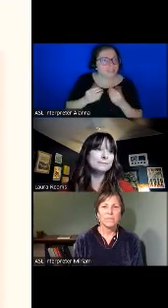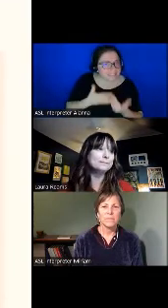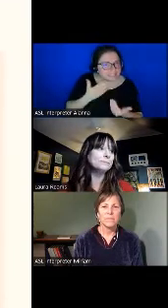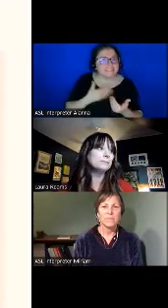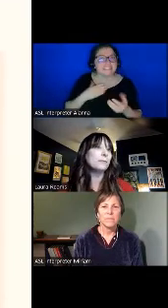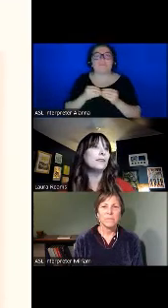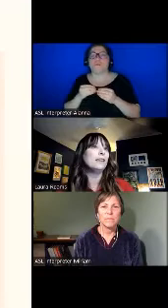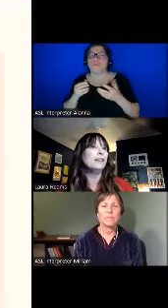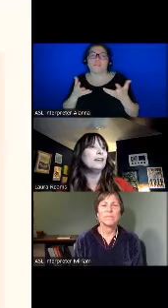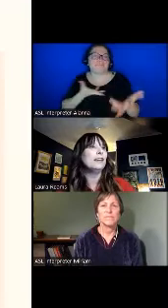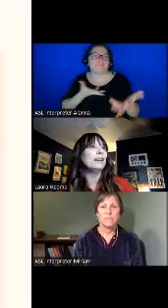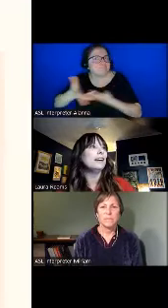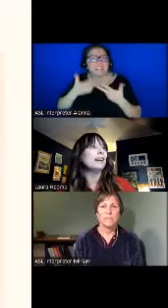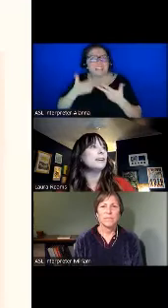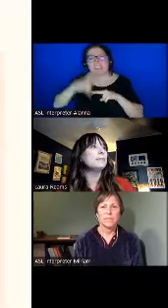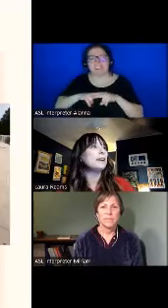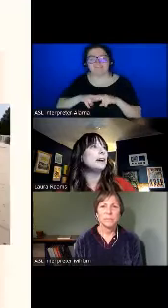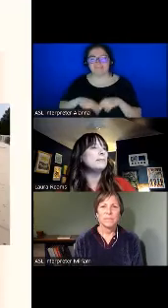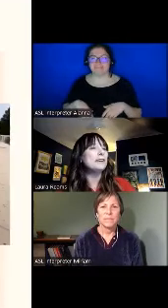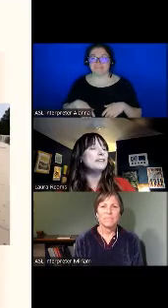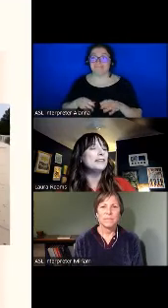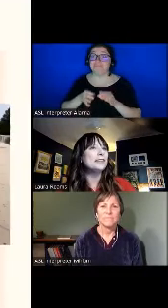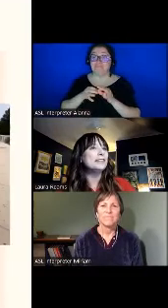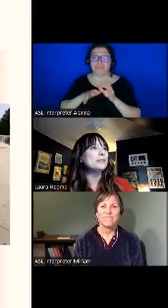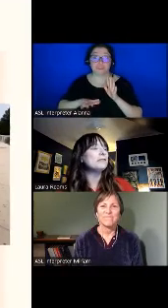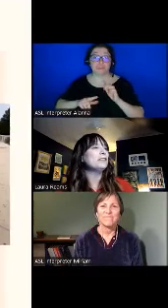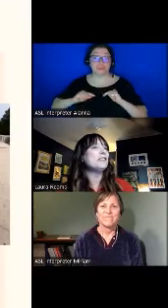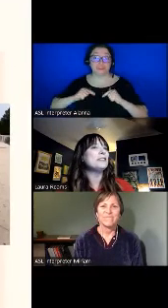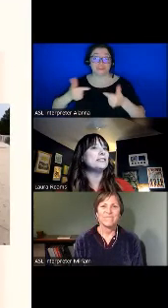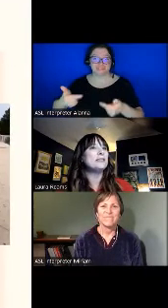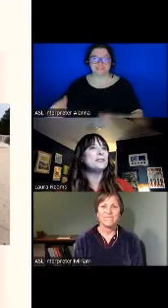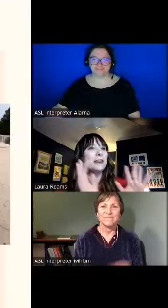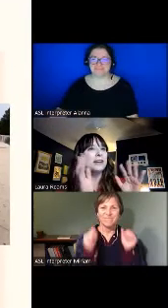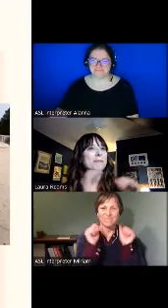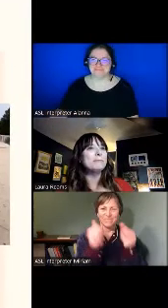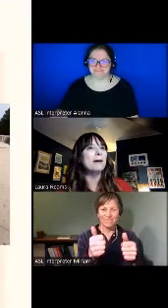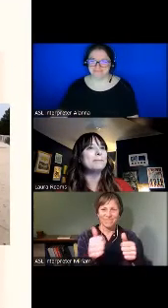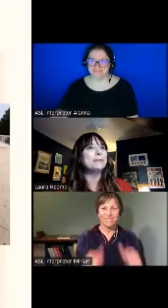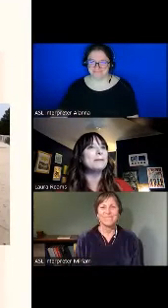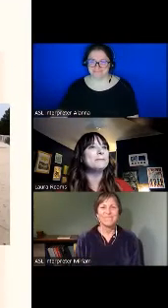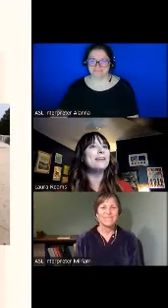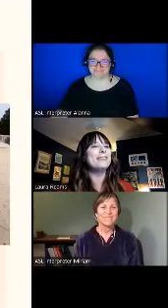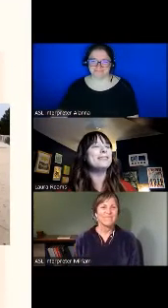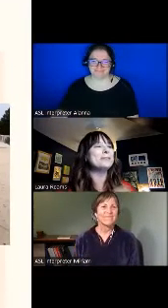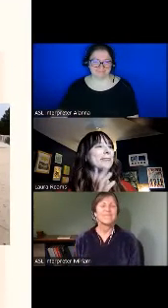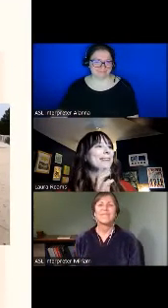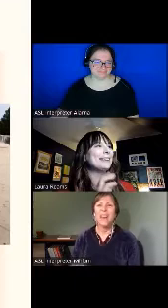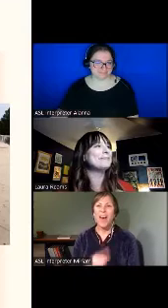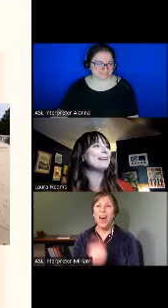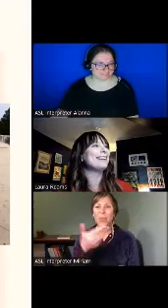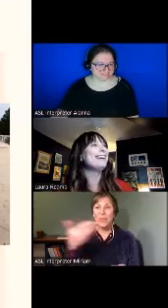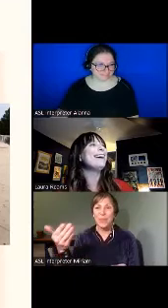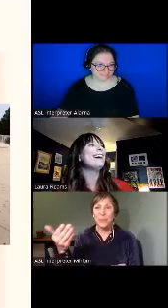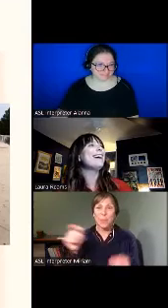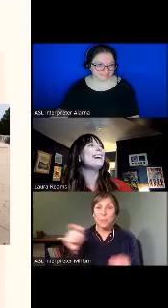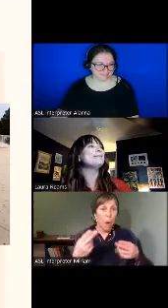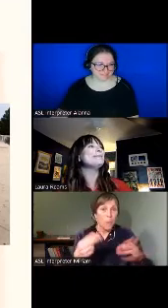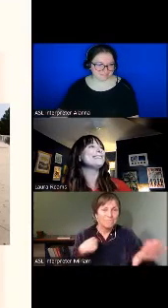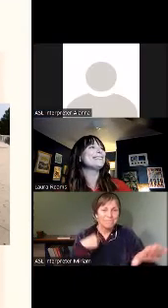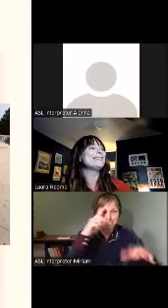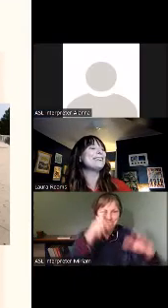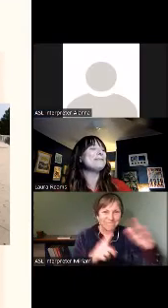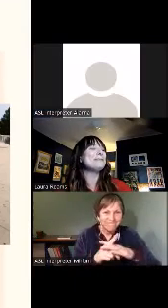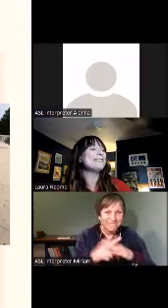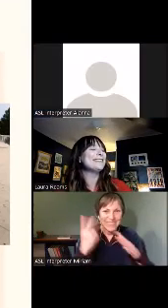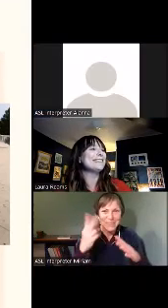make it fun um couple other things sort of along the oh there i am i'm popping up i'll explain that in a minute um